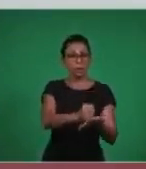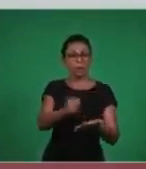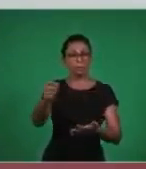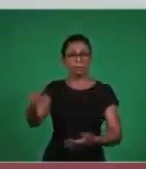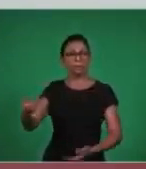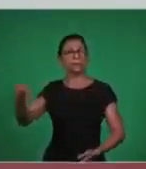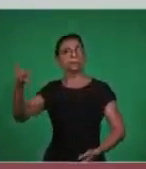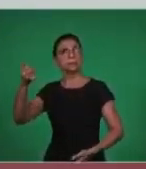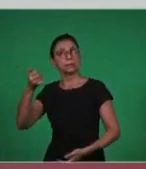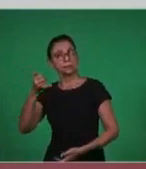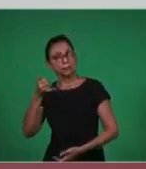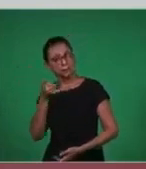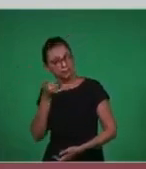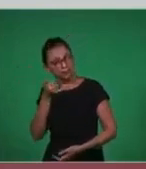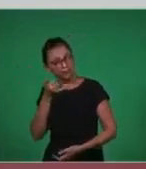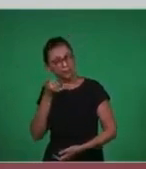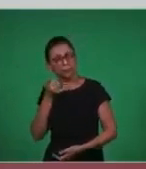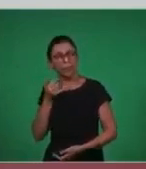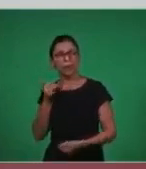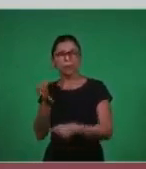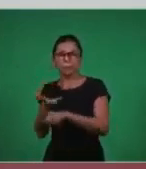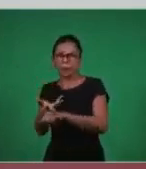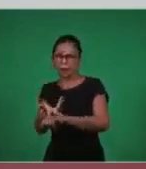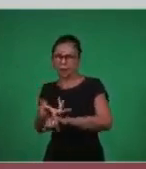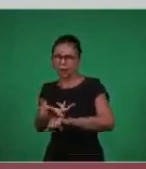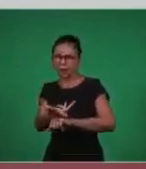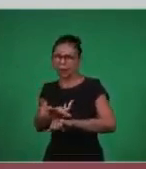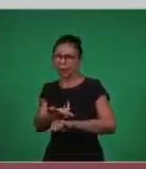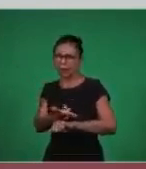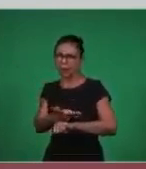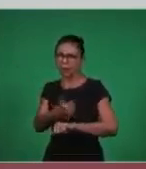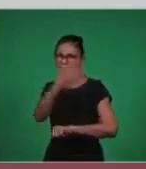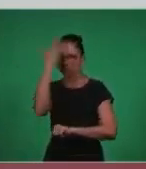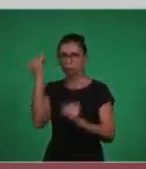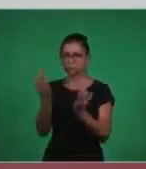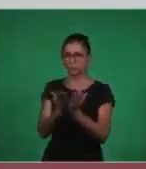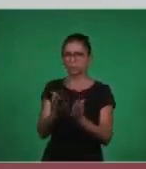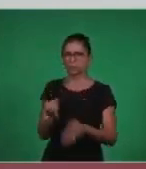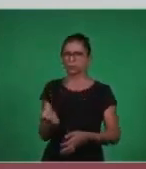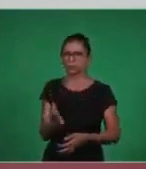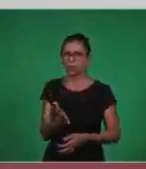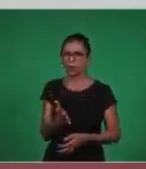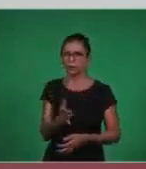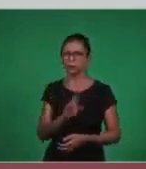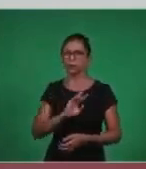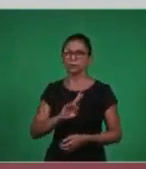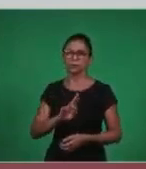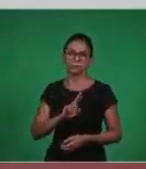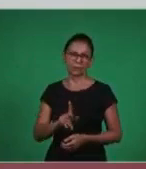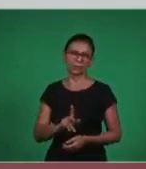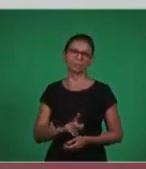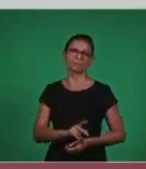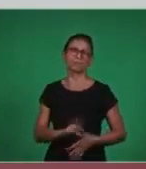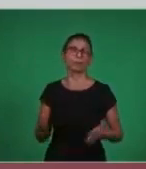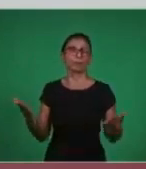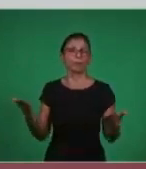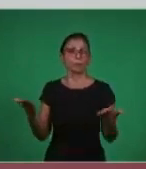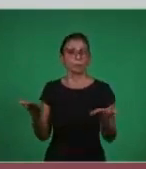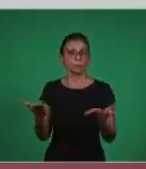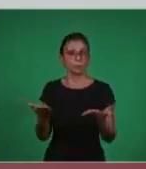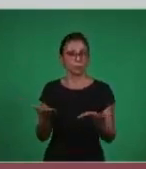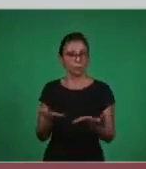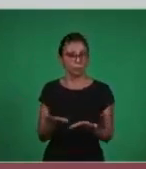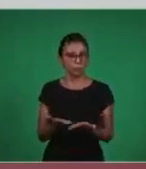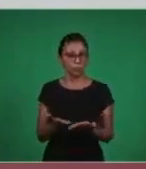you this in order to attract new Christians, and that's not what our intention. What we're doing today is the